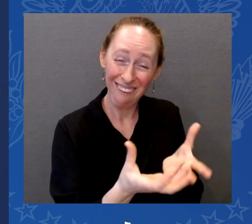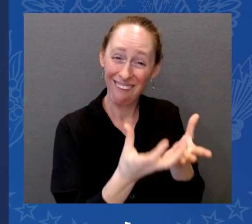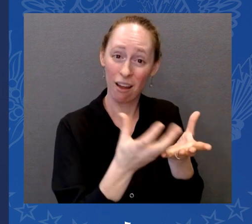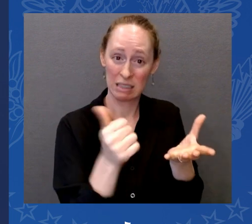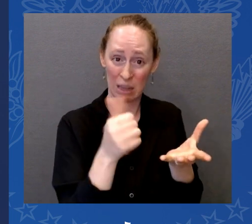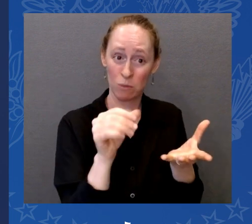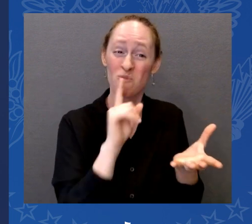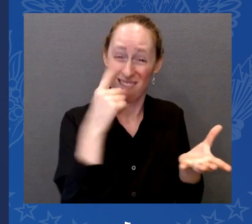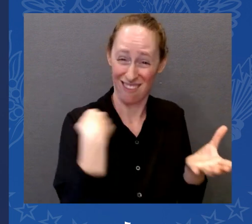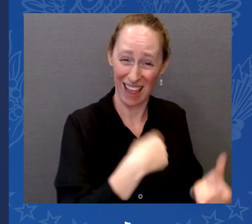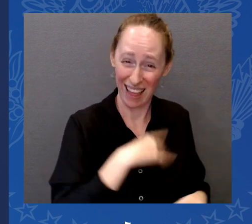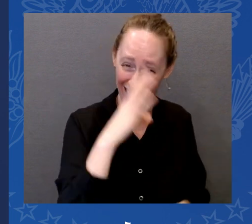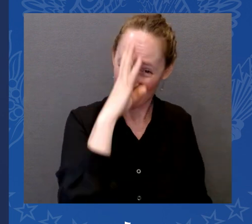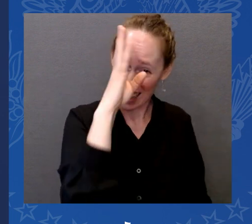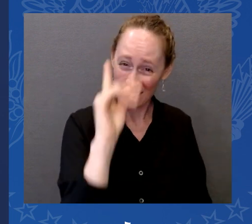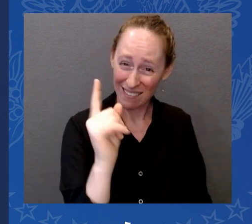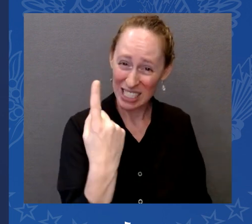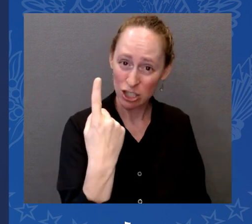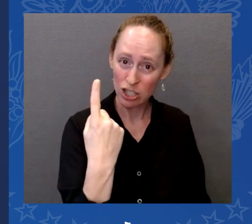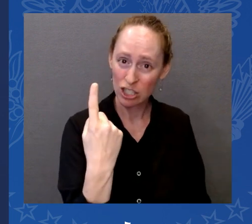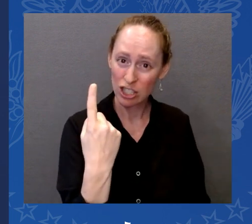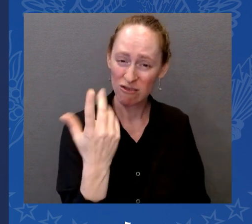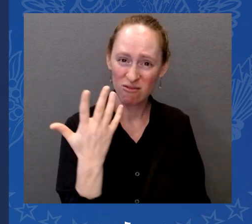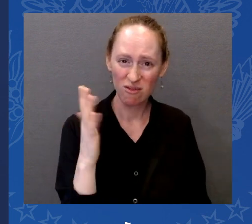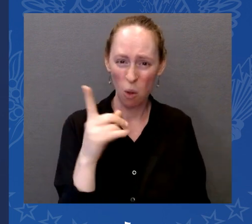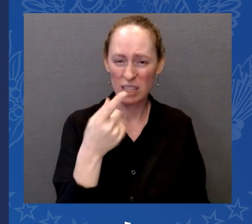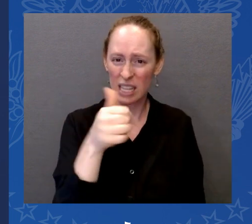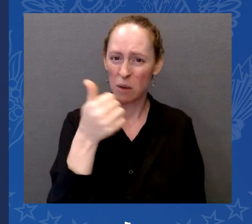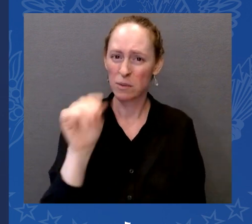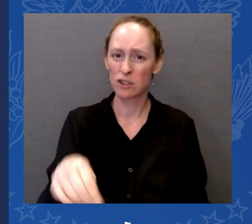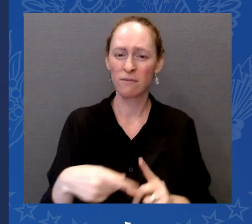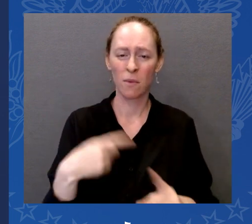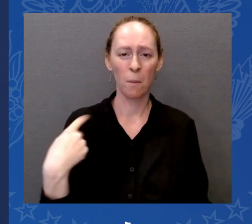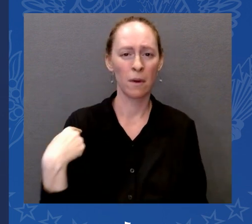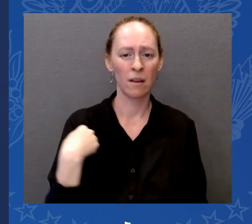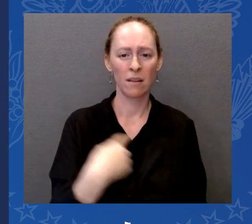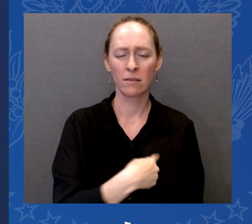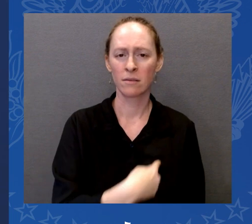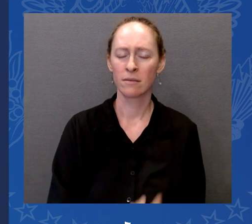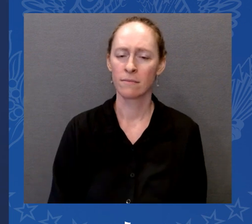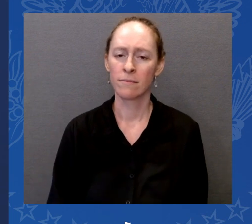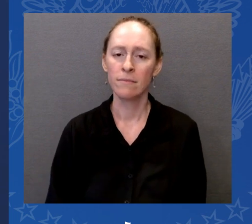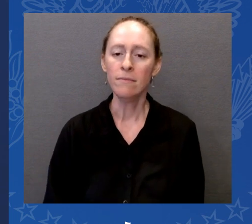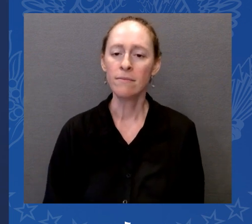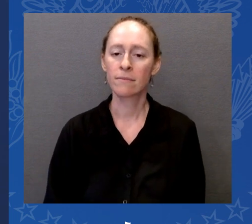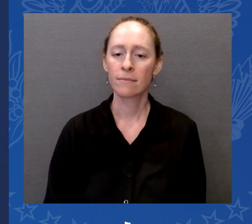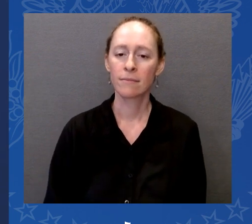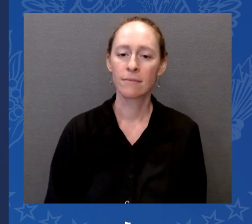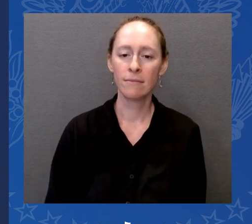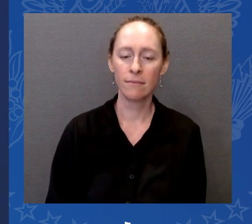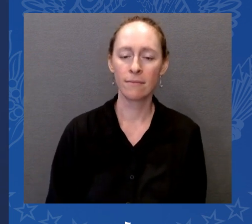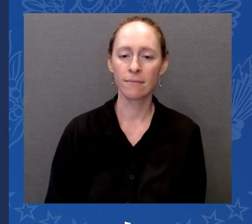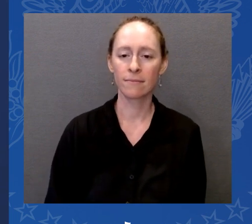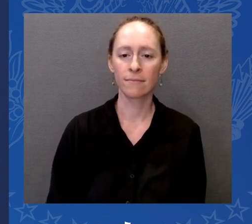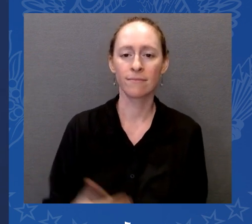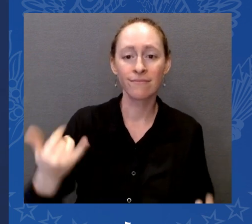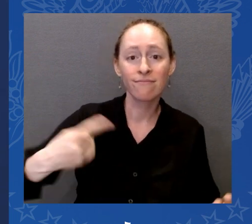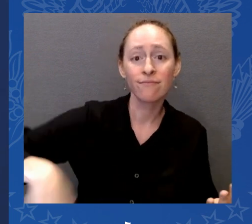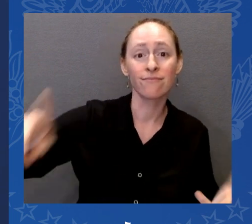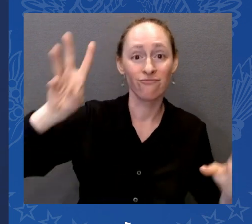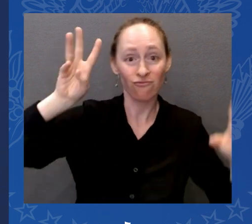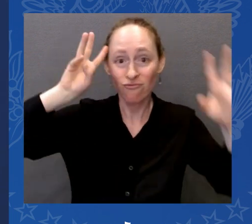chip technology as well. It's here in the United States. But because of the new law I signed and